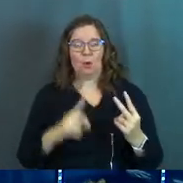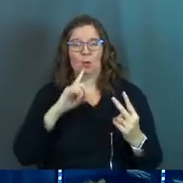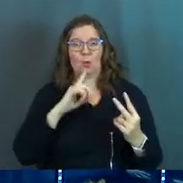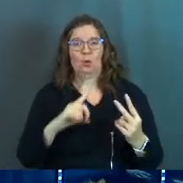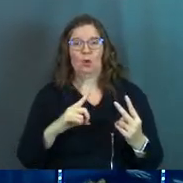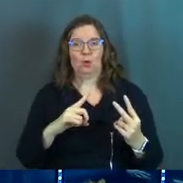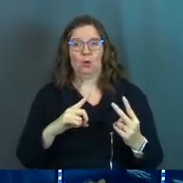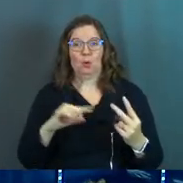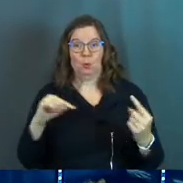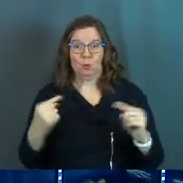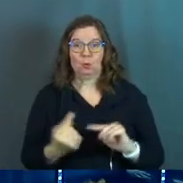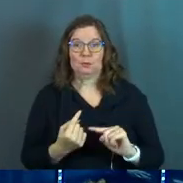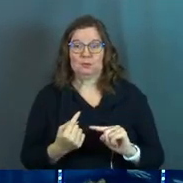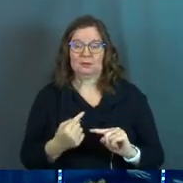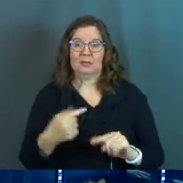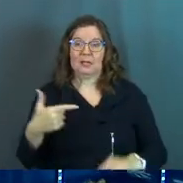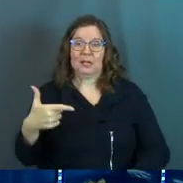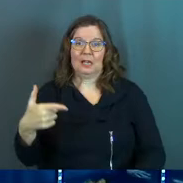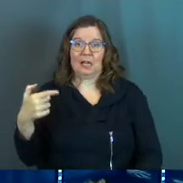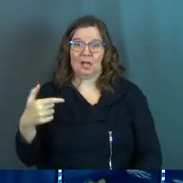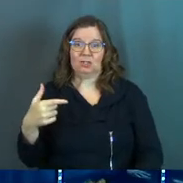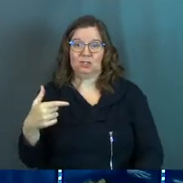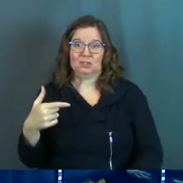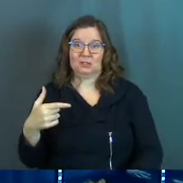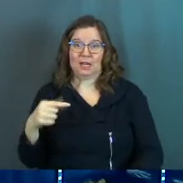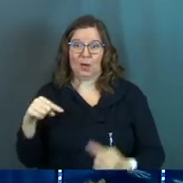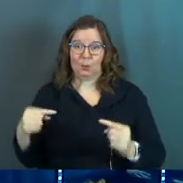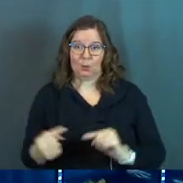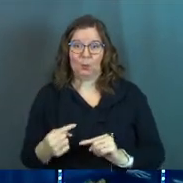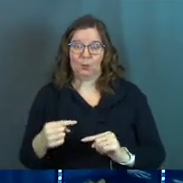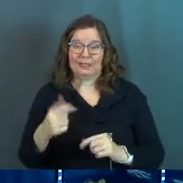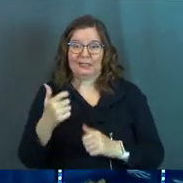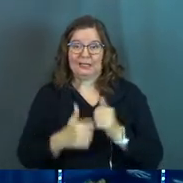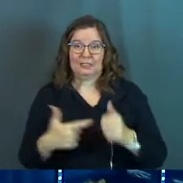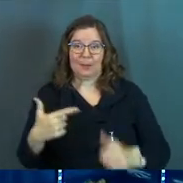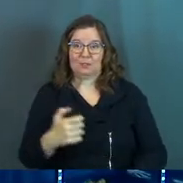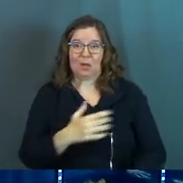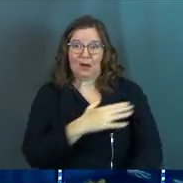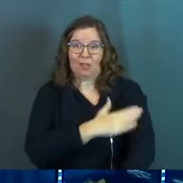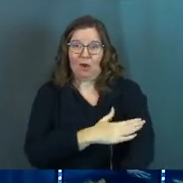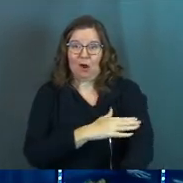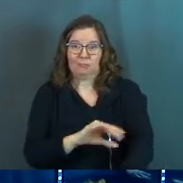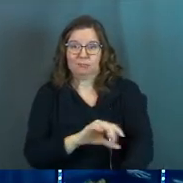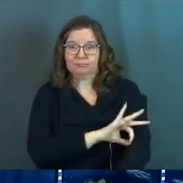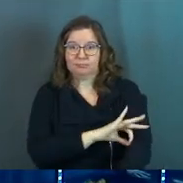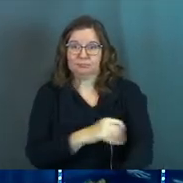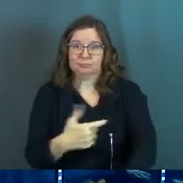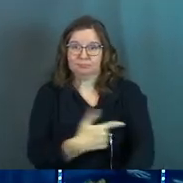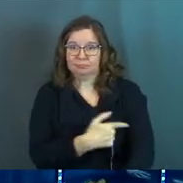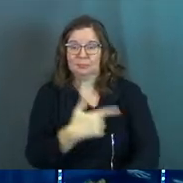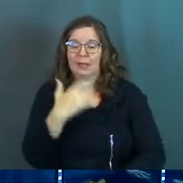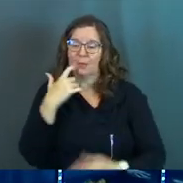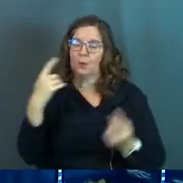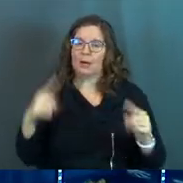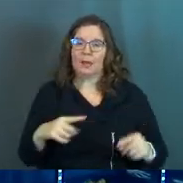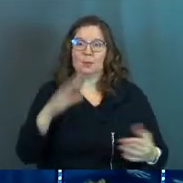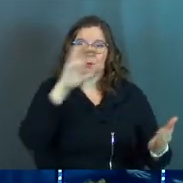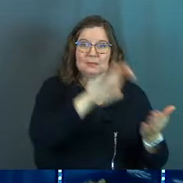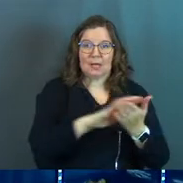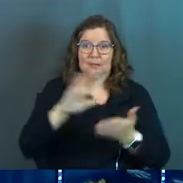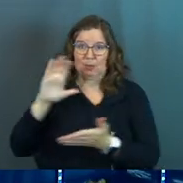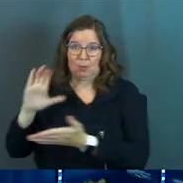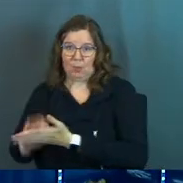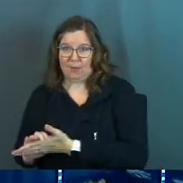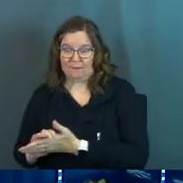were wounded, gunshot wounds, actually. Each one had been shot in the arm. And here's what happened. It's a husband and